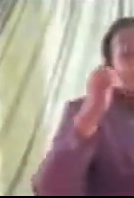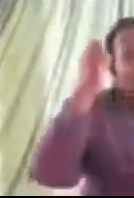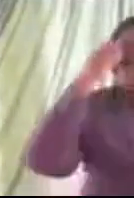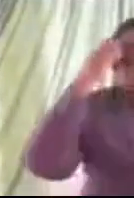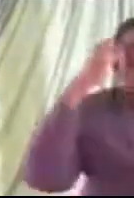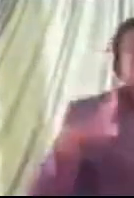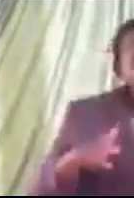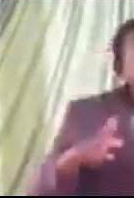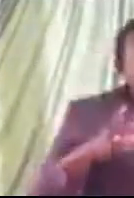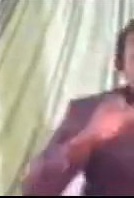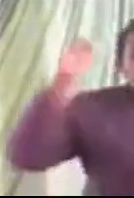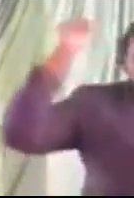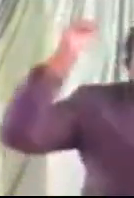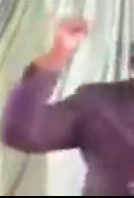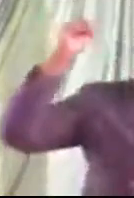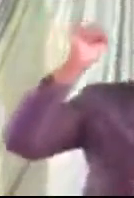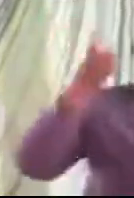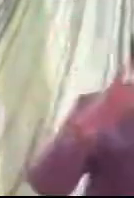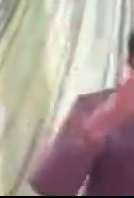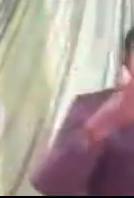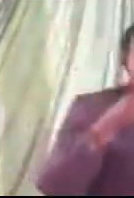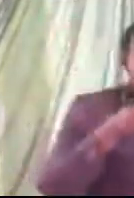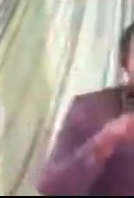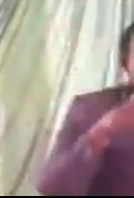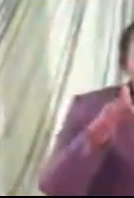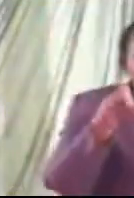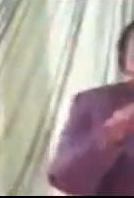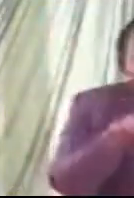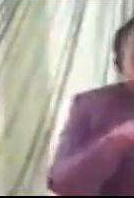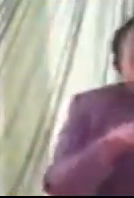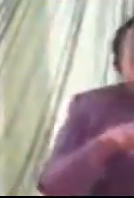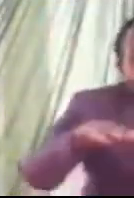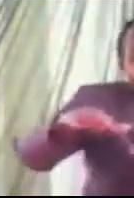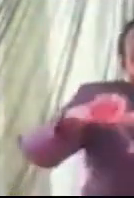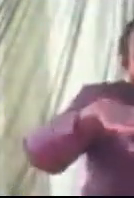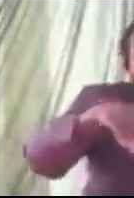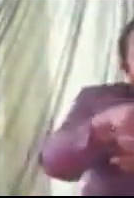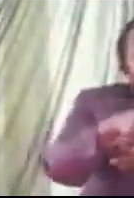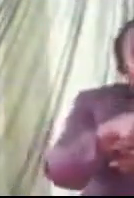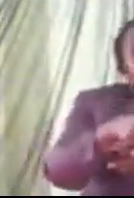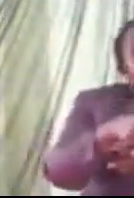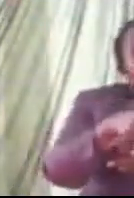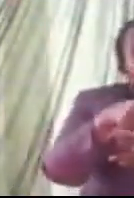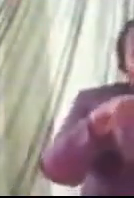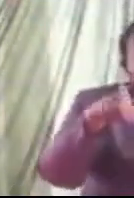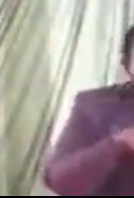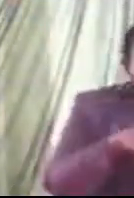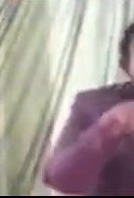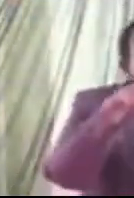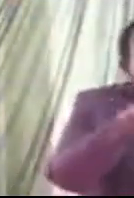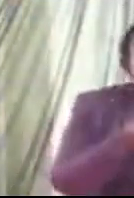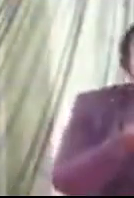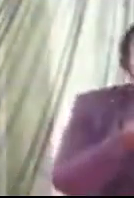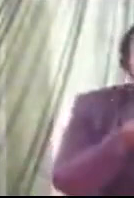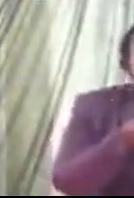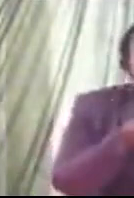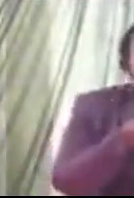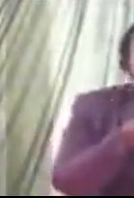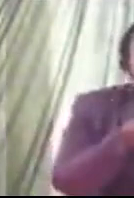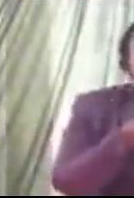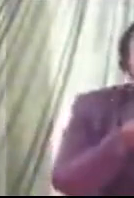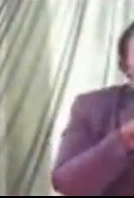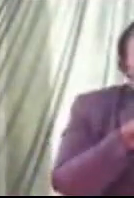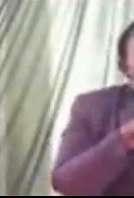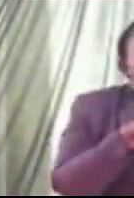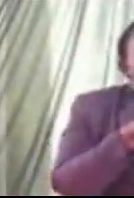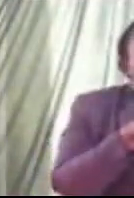or whatever. But it was in that melee of the coup, isn't it? Just make your